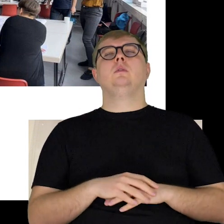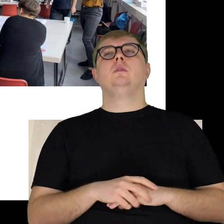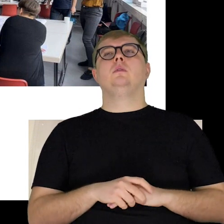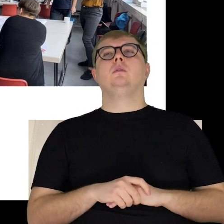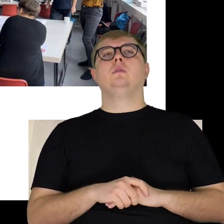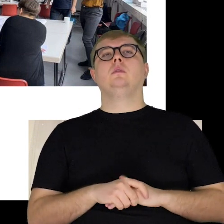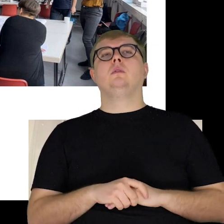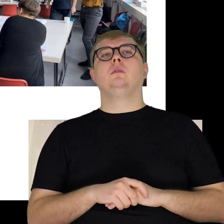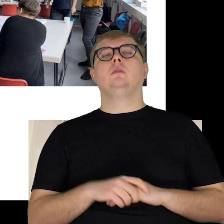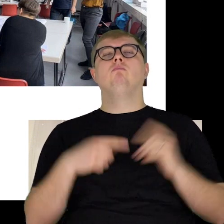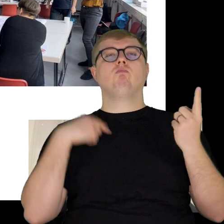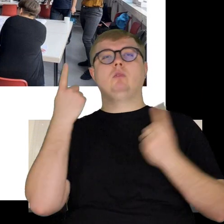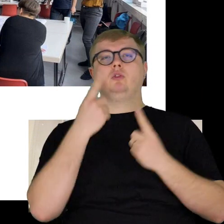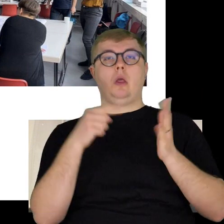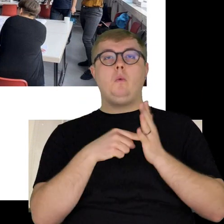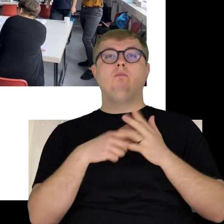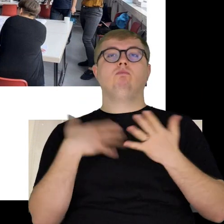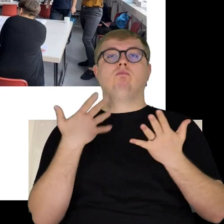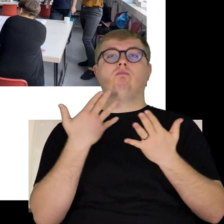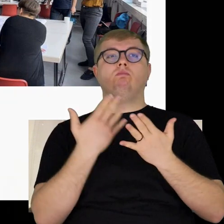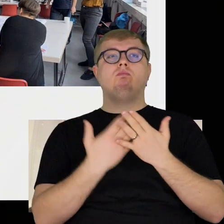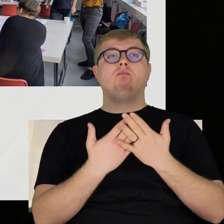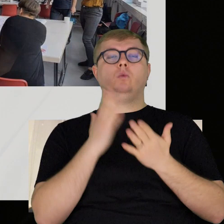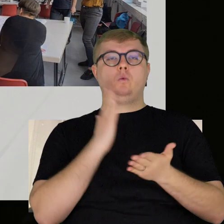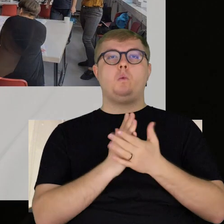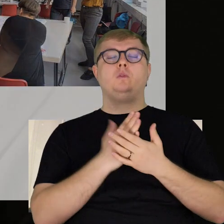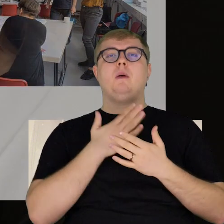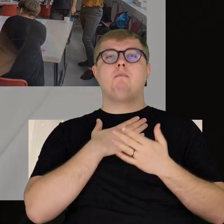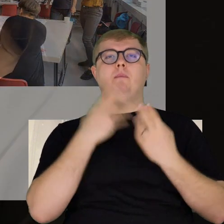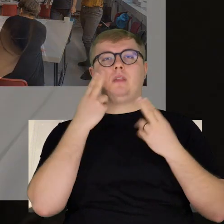Yeah, I think we're coming to the end. Mm-hmm. We